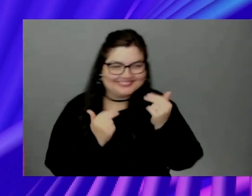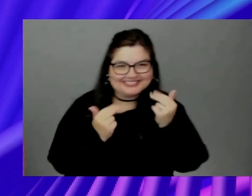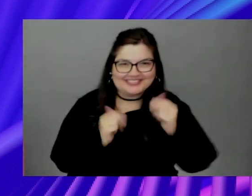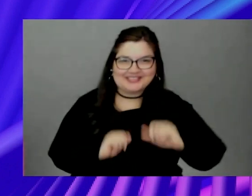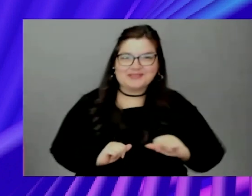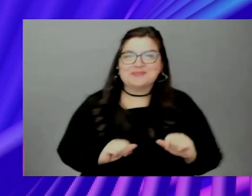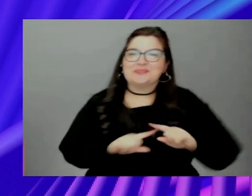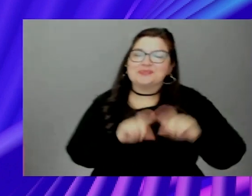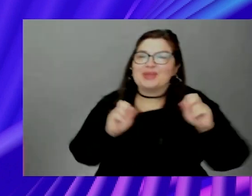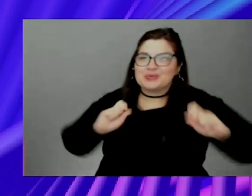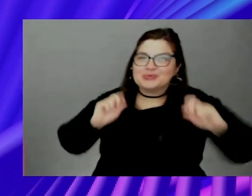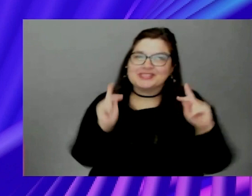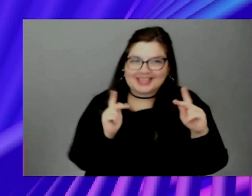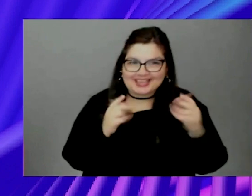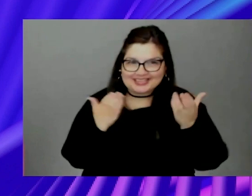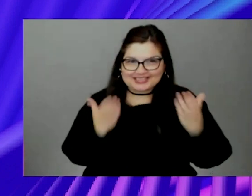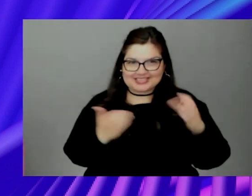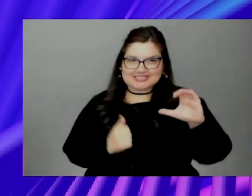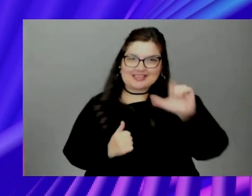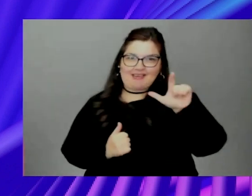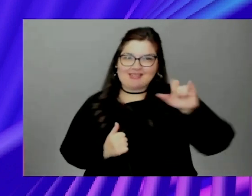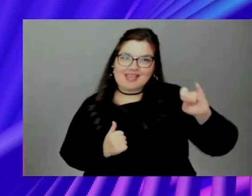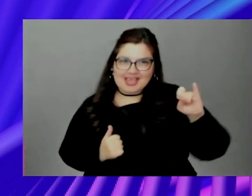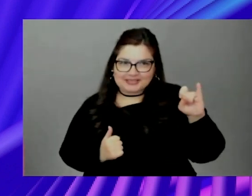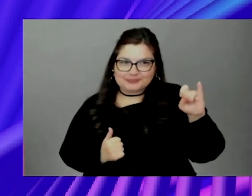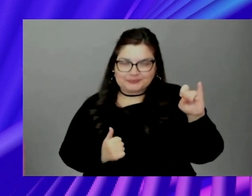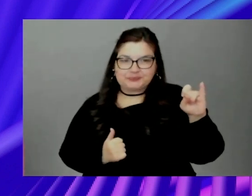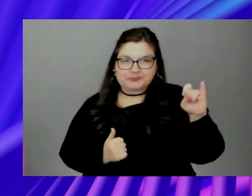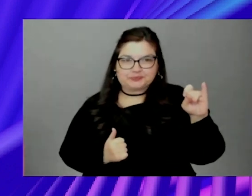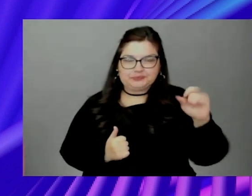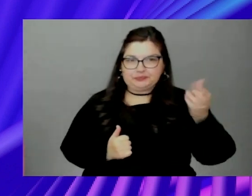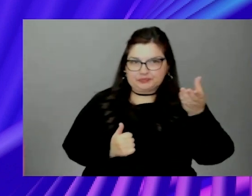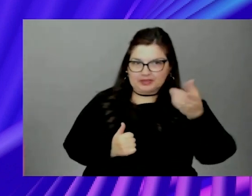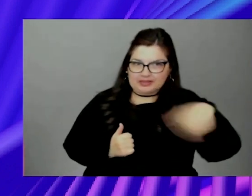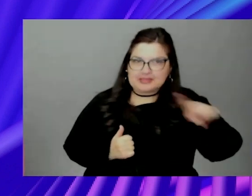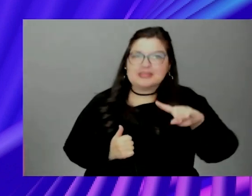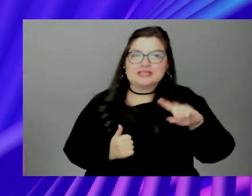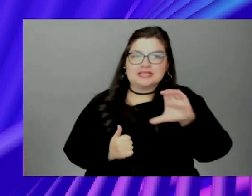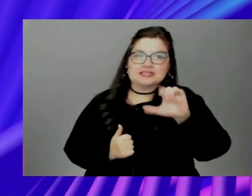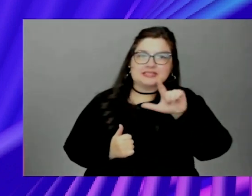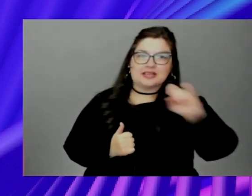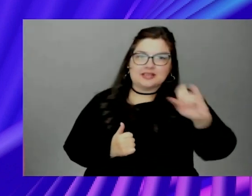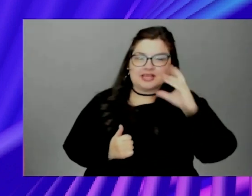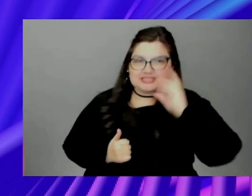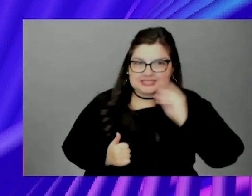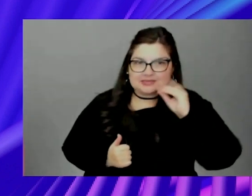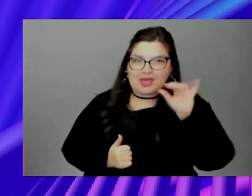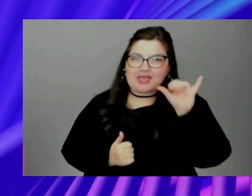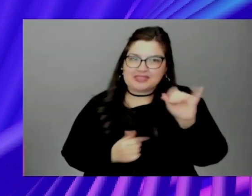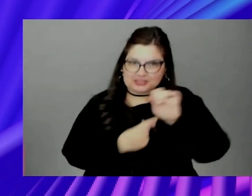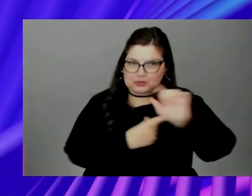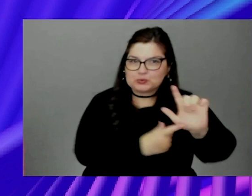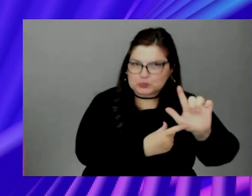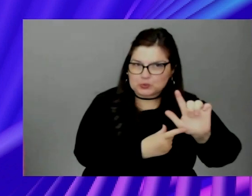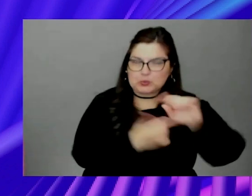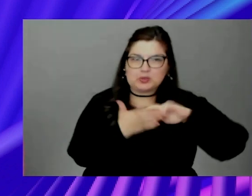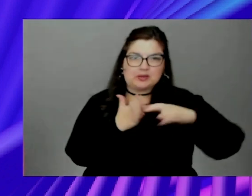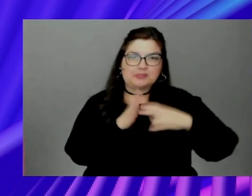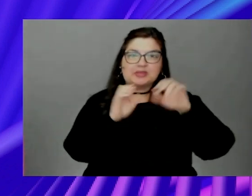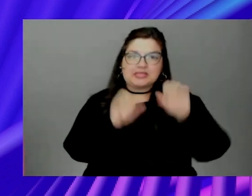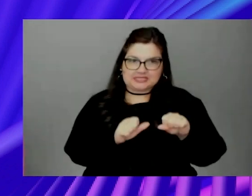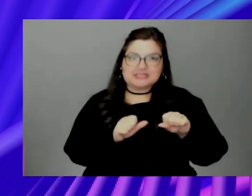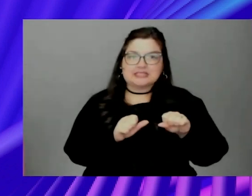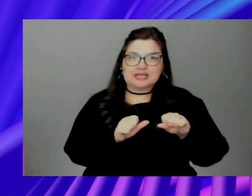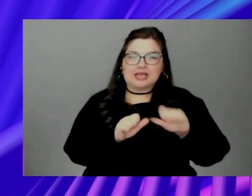Right, so here we are at CLI. So this is our CLI experience is a .NET tool, which means that we can acquire it via the